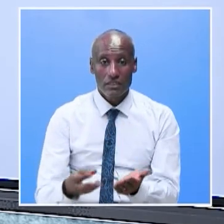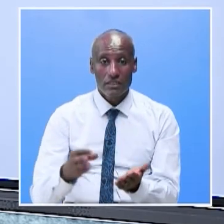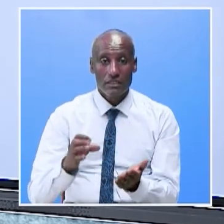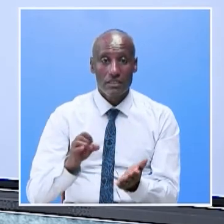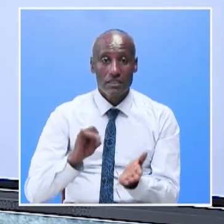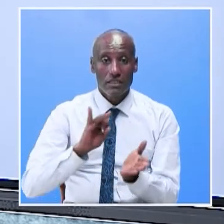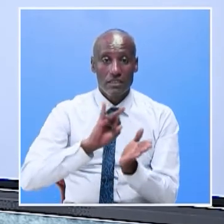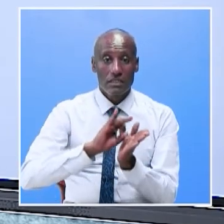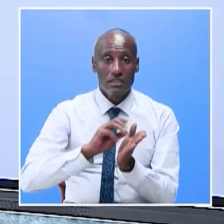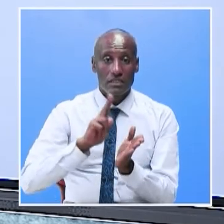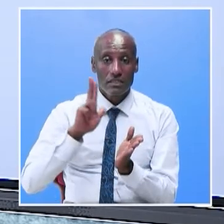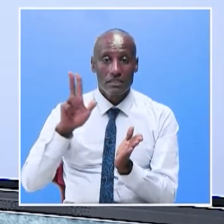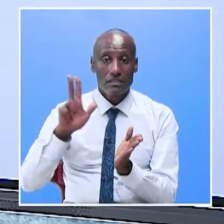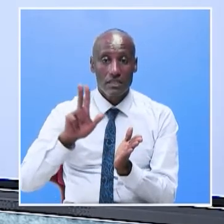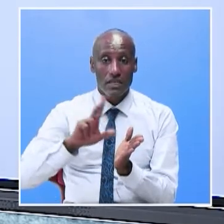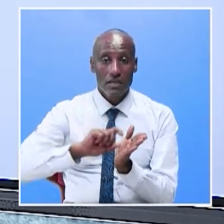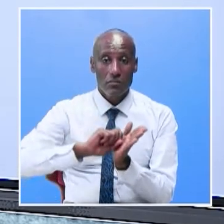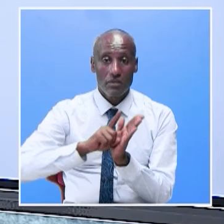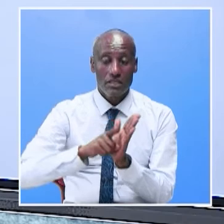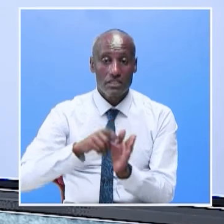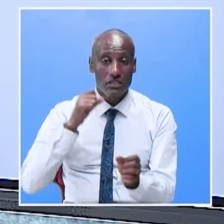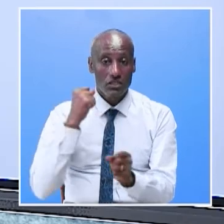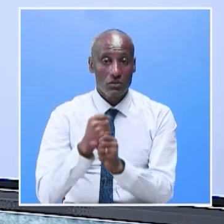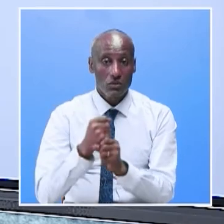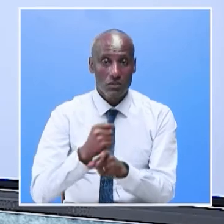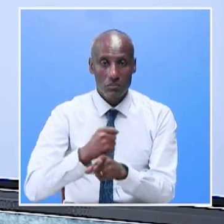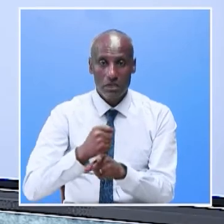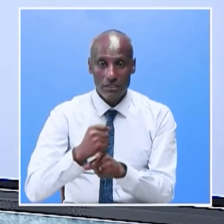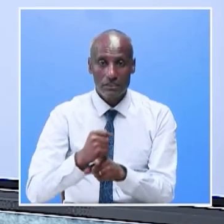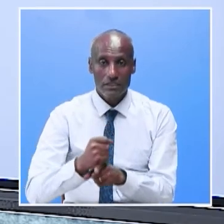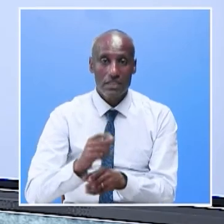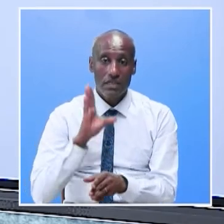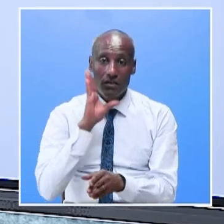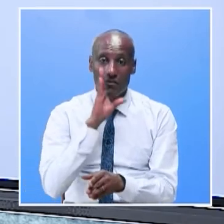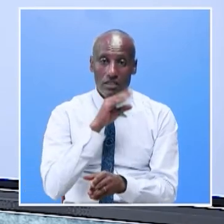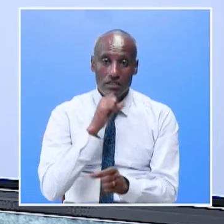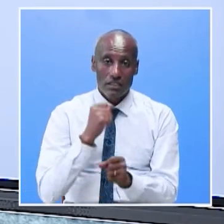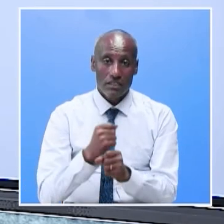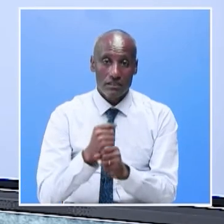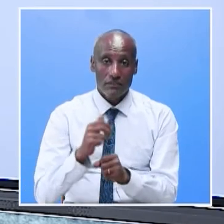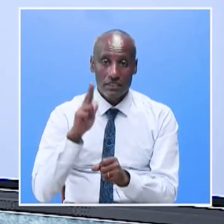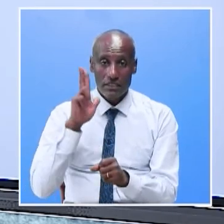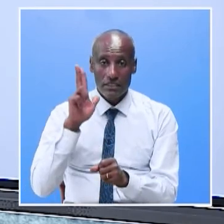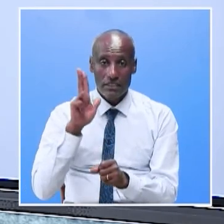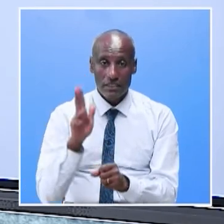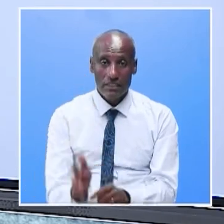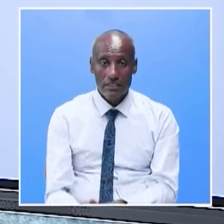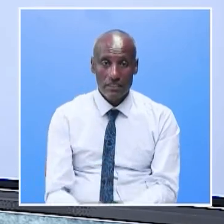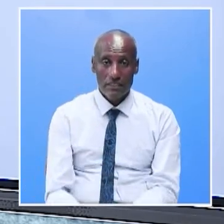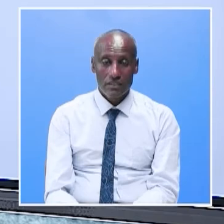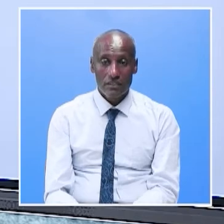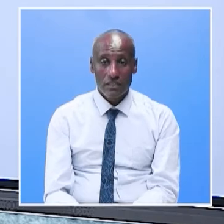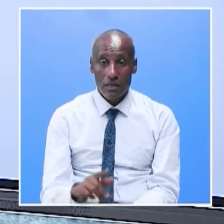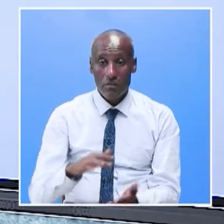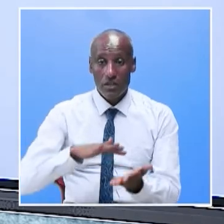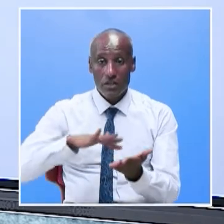to work and practice your activity 3. Before that, once let me read the question